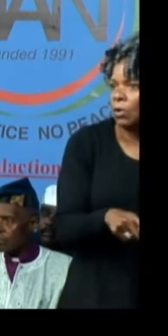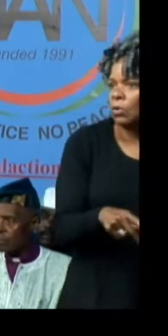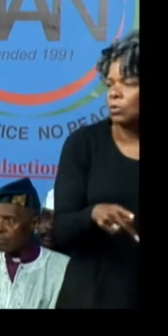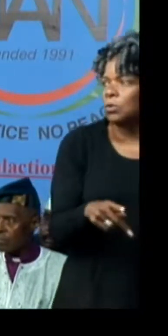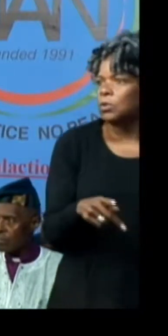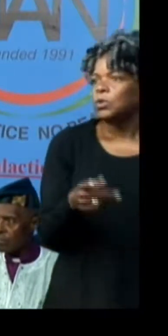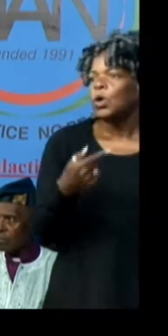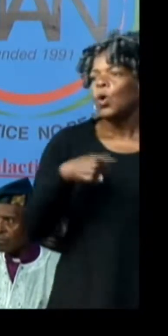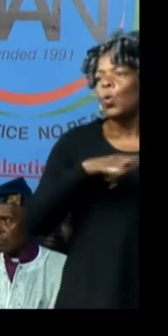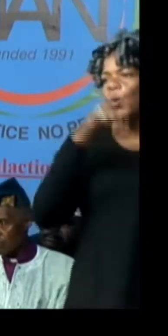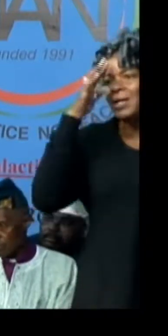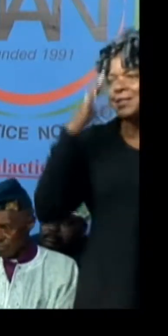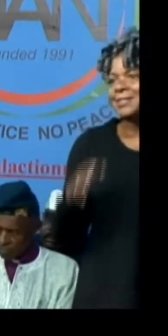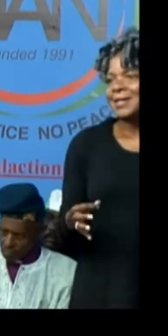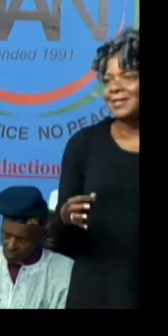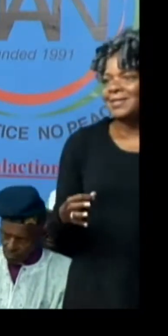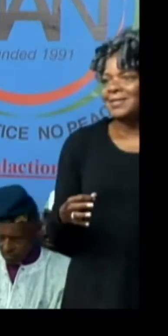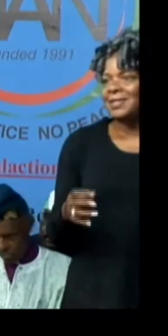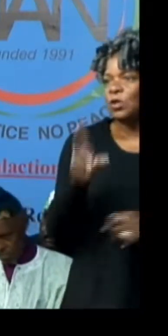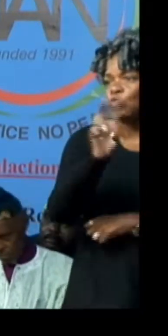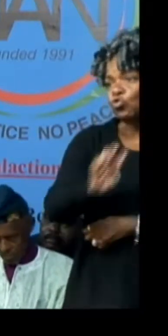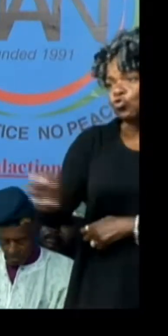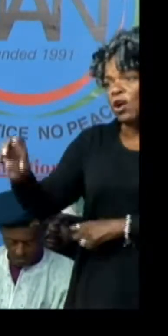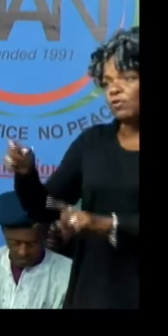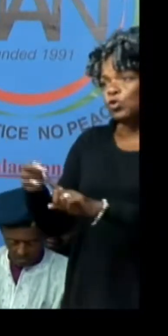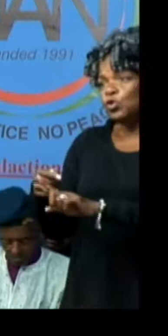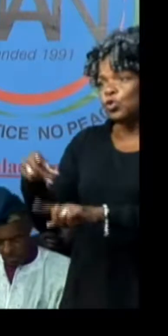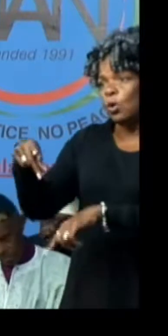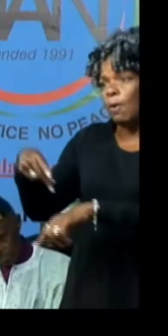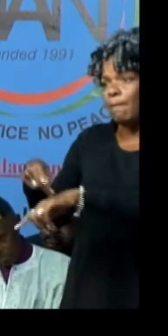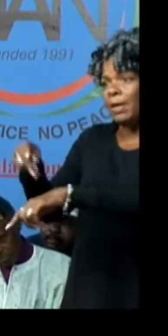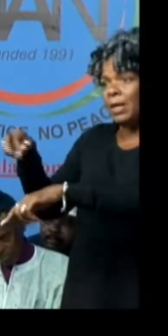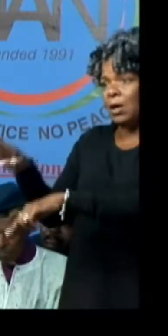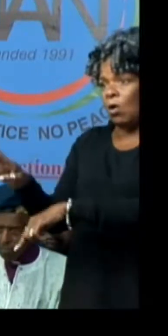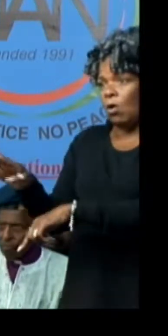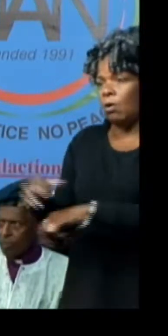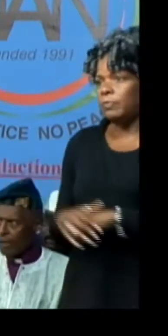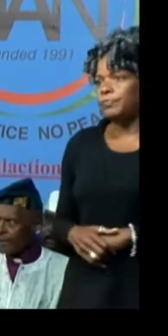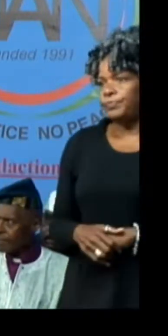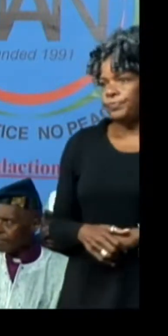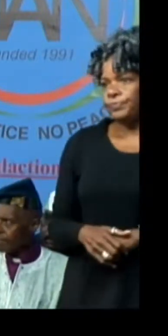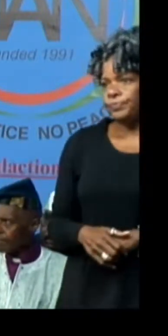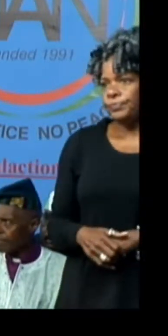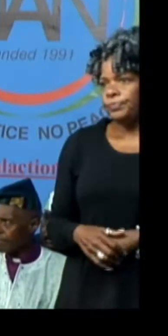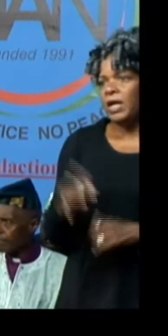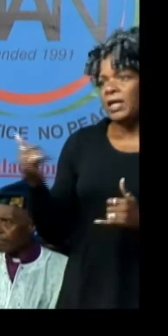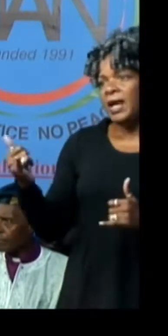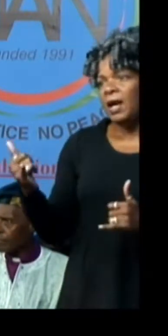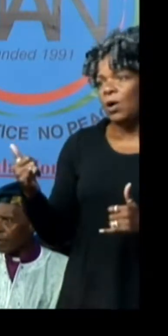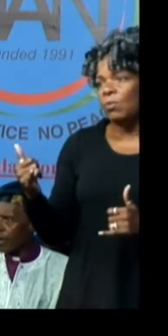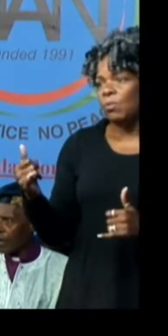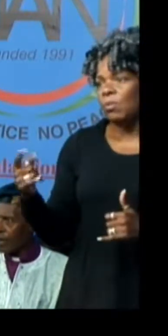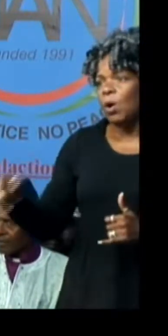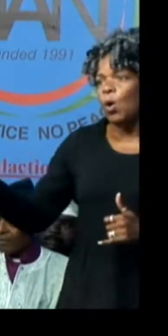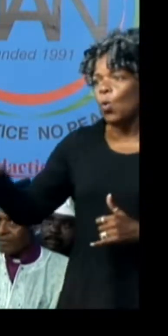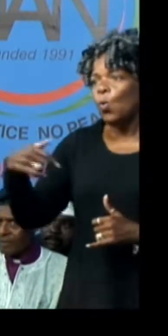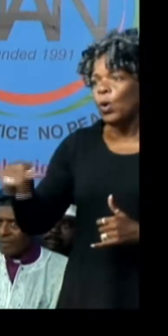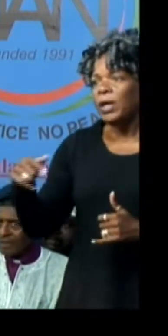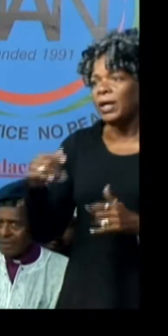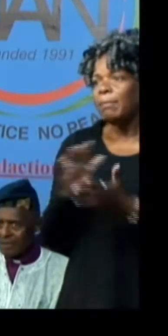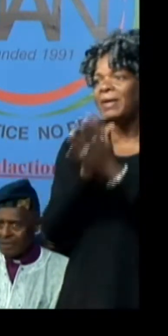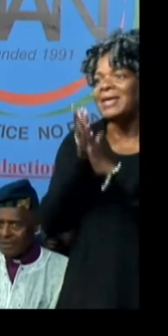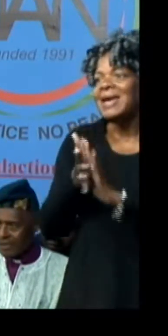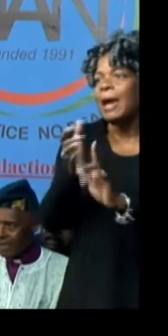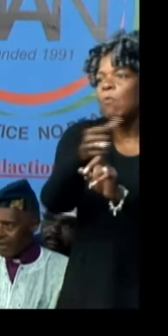coalition till we got to court. And the judge gave the three Latino leaders 40 days and gave